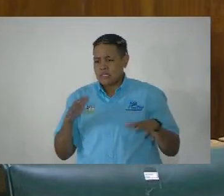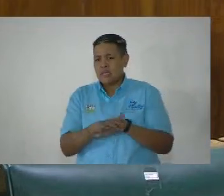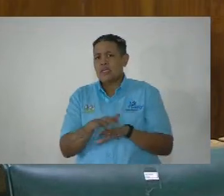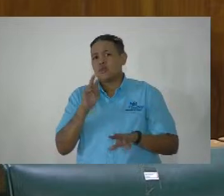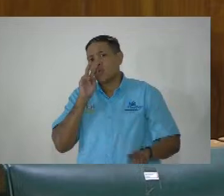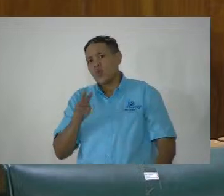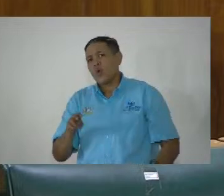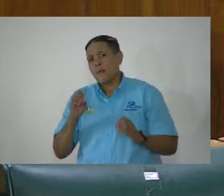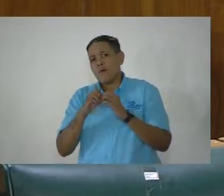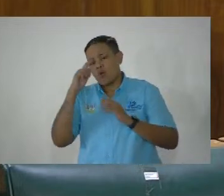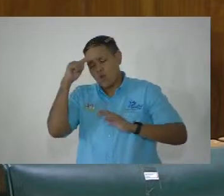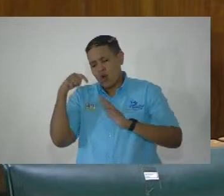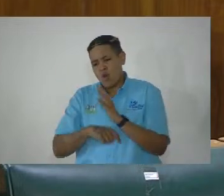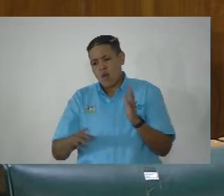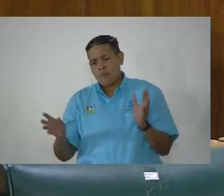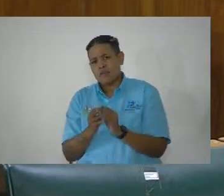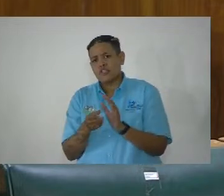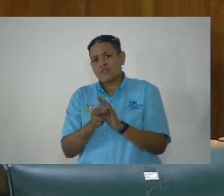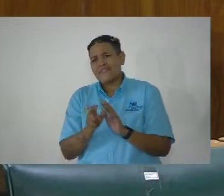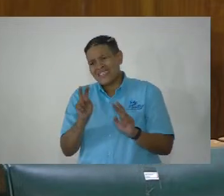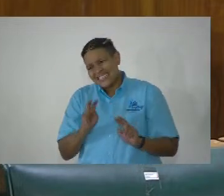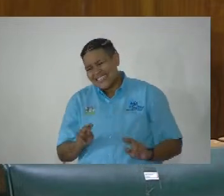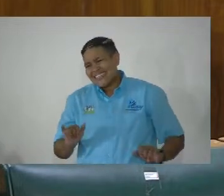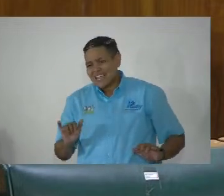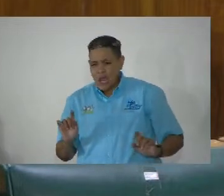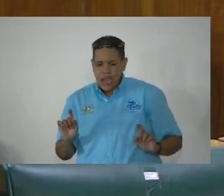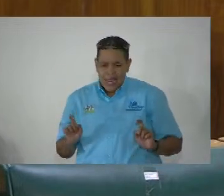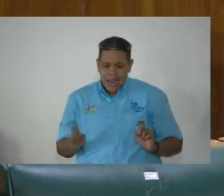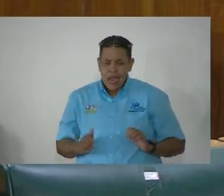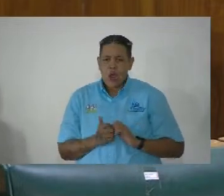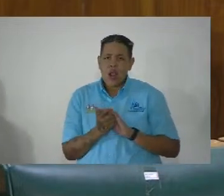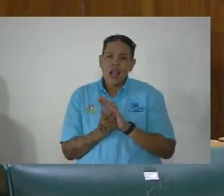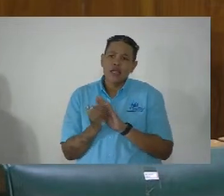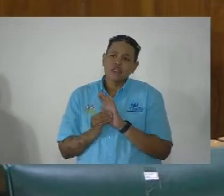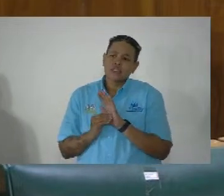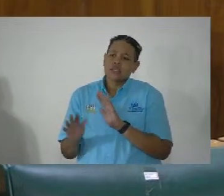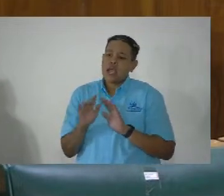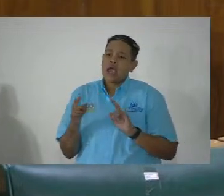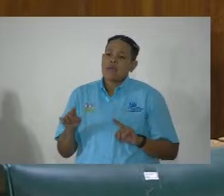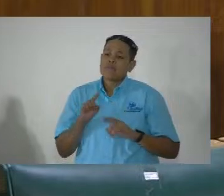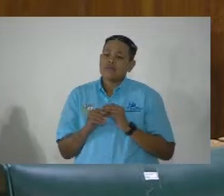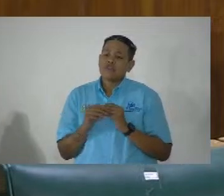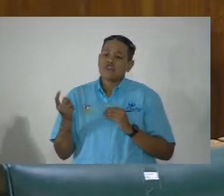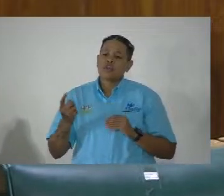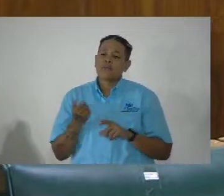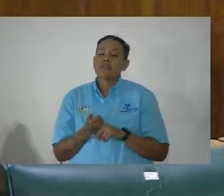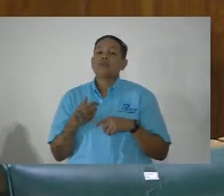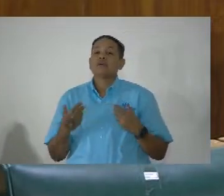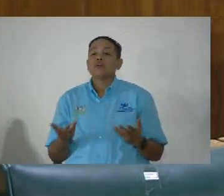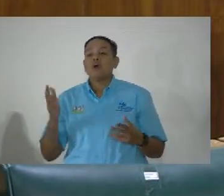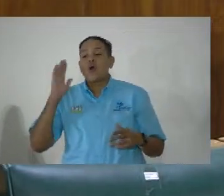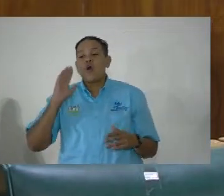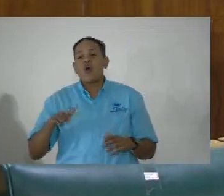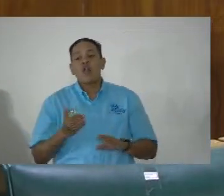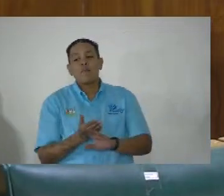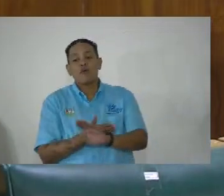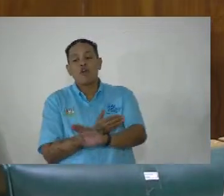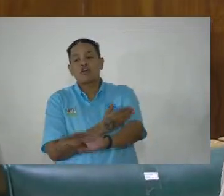at a more comprehensive review of the legislation. It is something that all